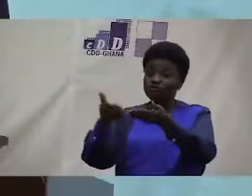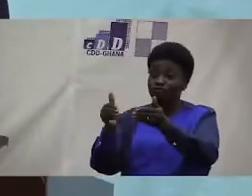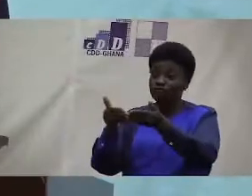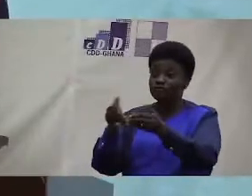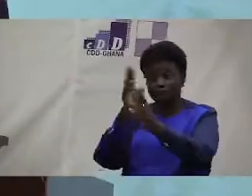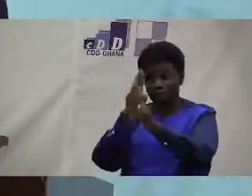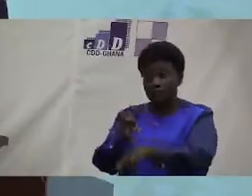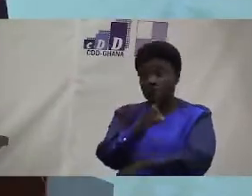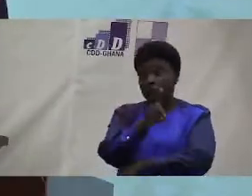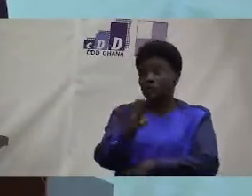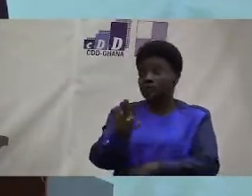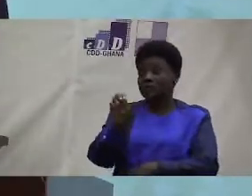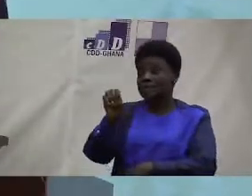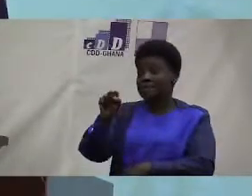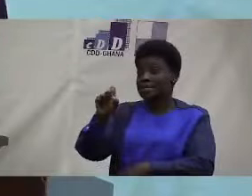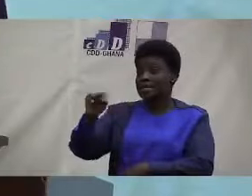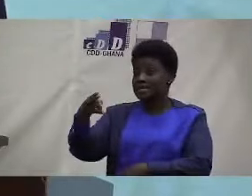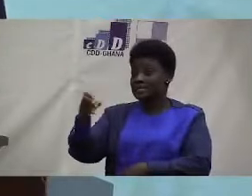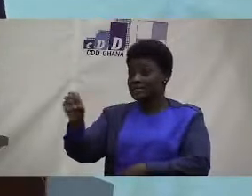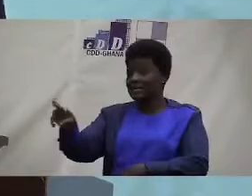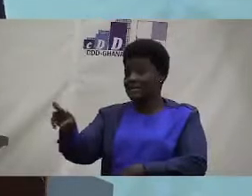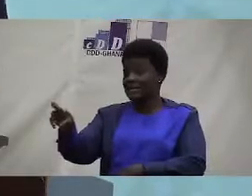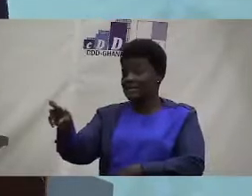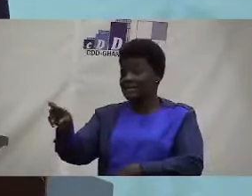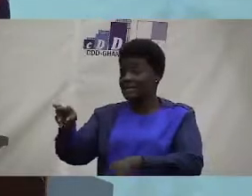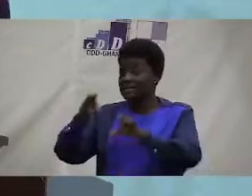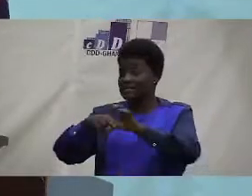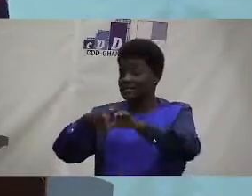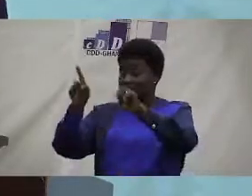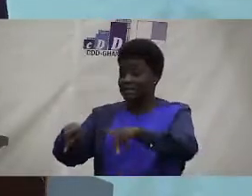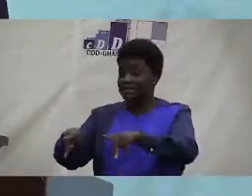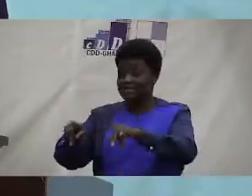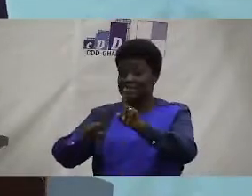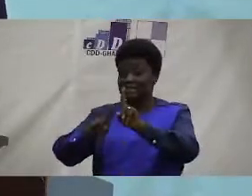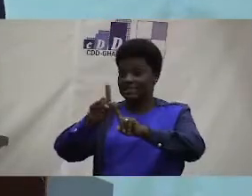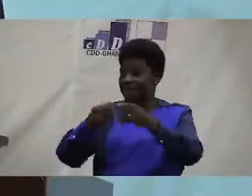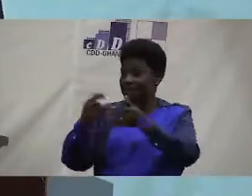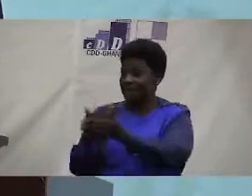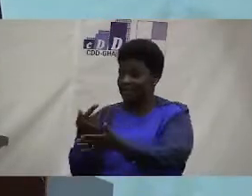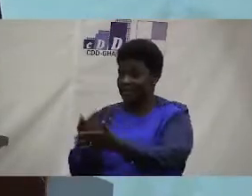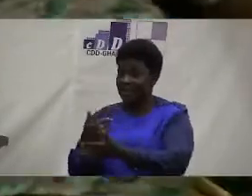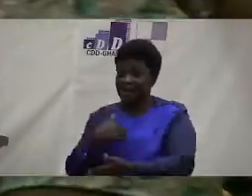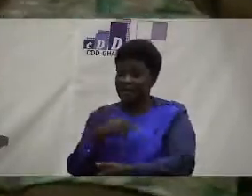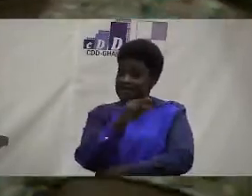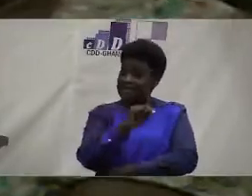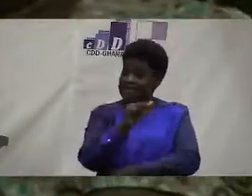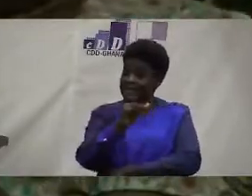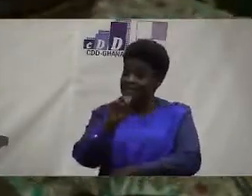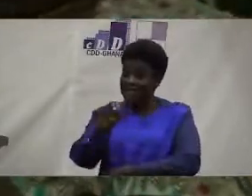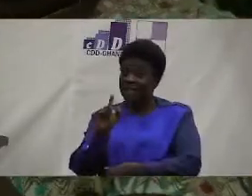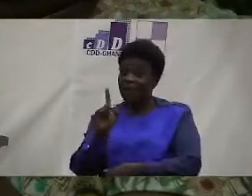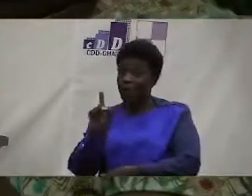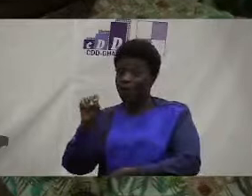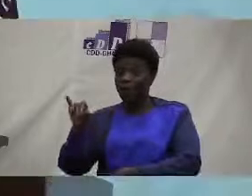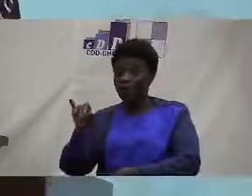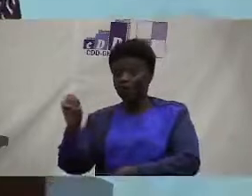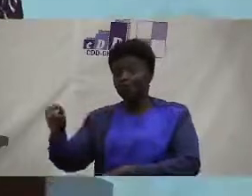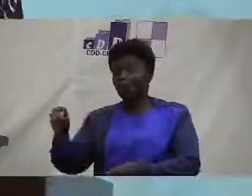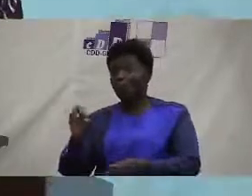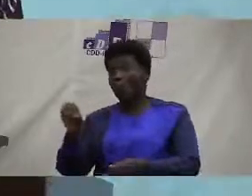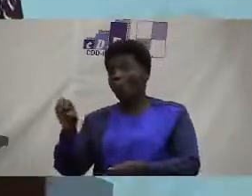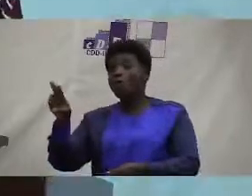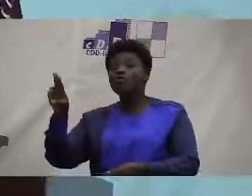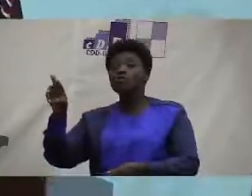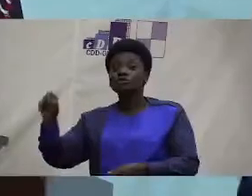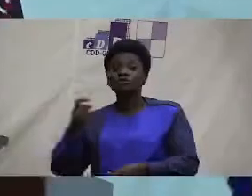of Dr. Esther Ofeya Boaje, Chairperson, Star Ghana. Welcome. We also have Nana Kwejo Wusu in Suta Traditional Council.